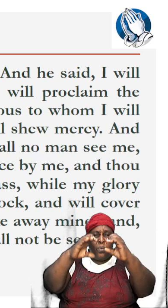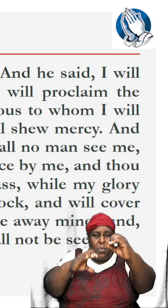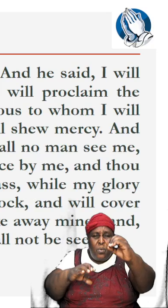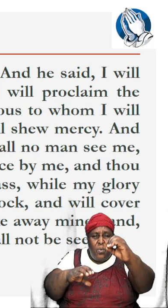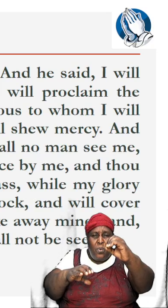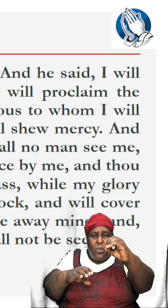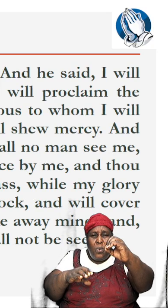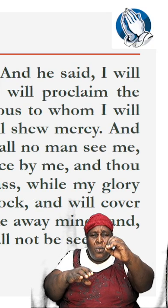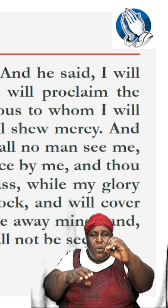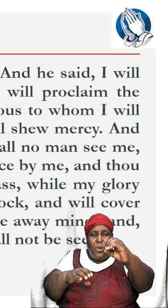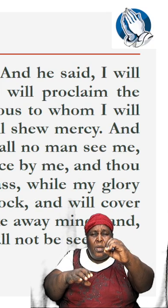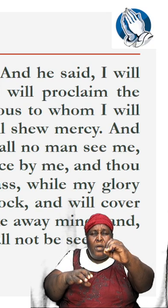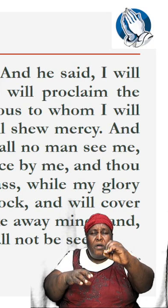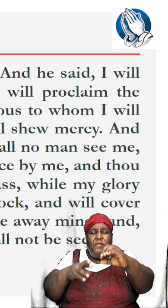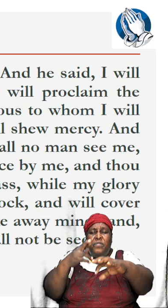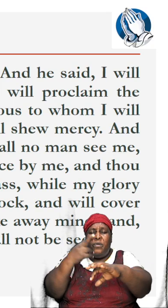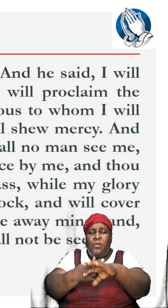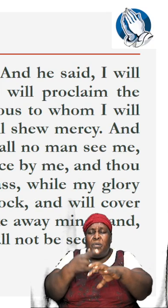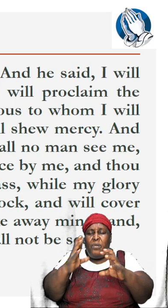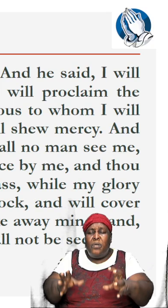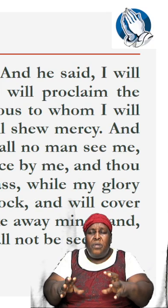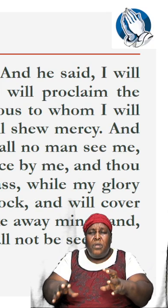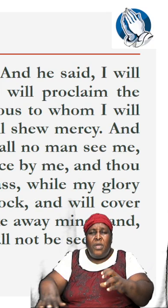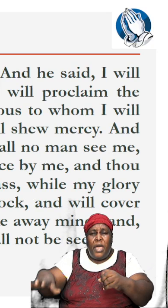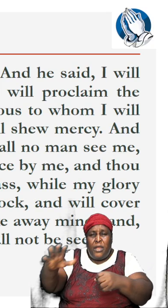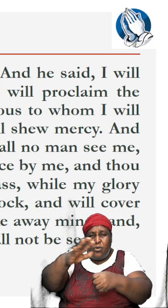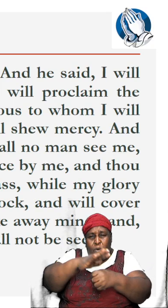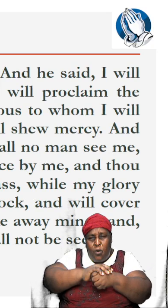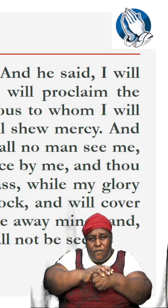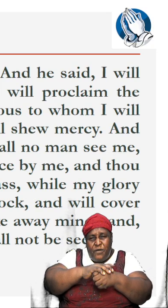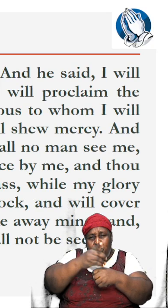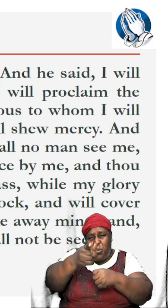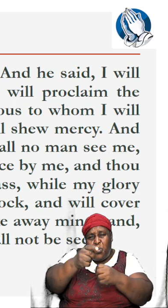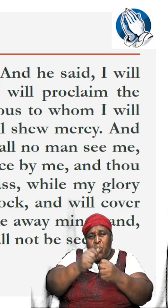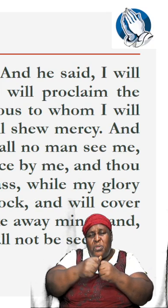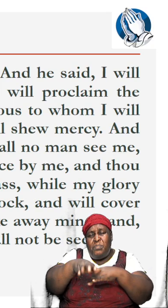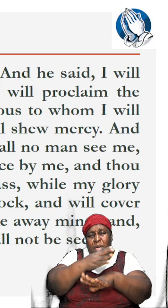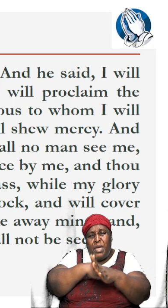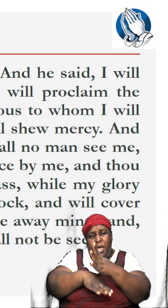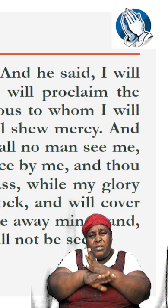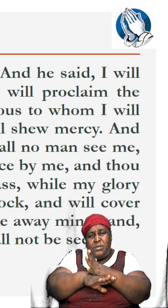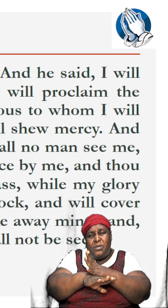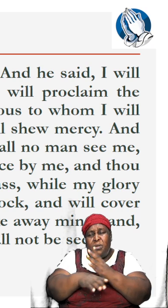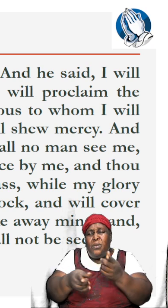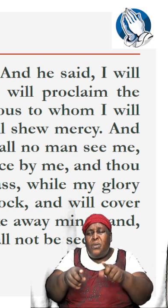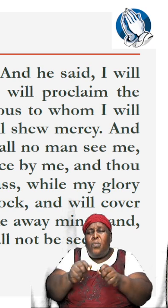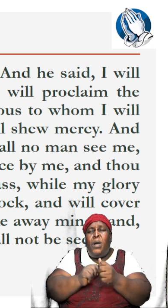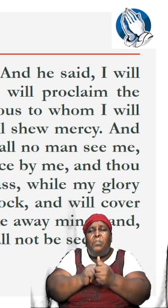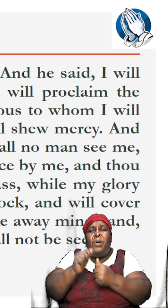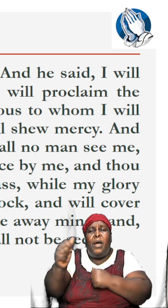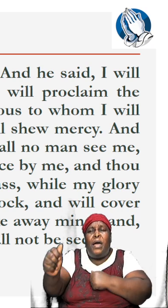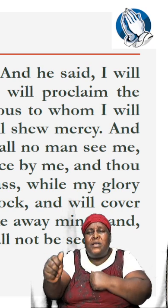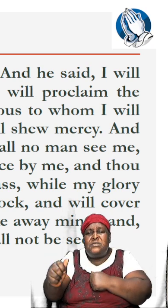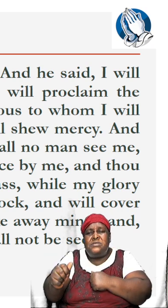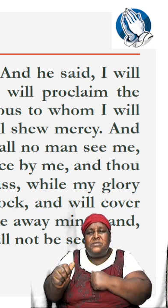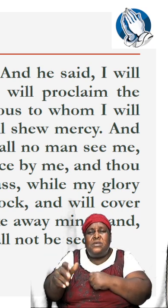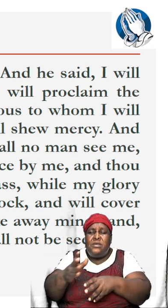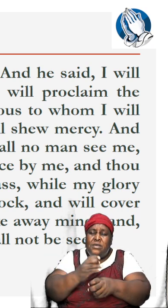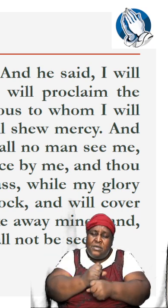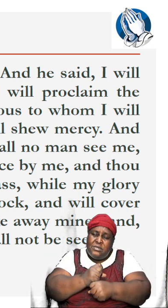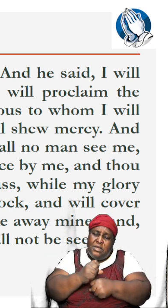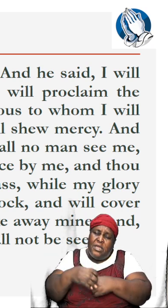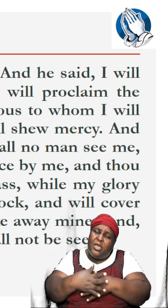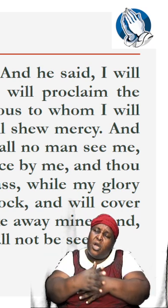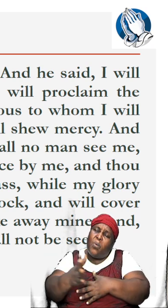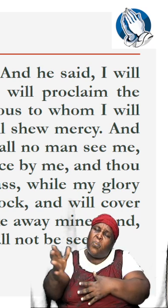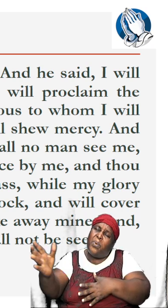and will cover thee with my hands while I pass by, and I will take away mine hand, and